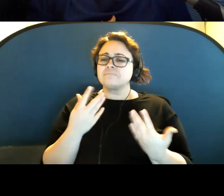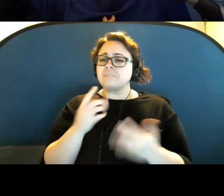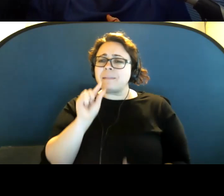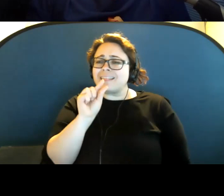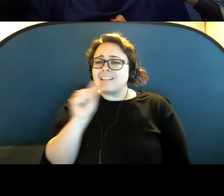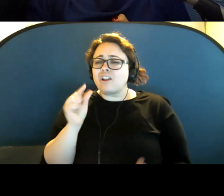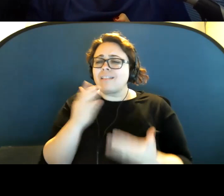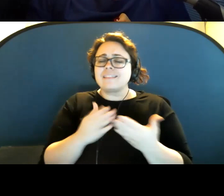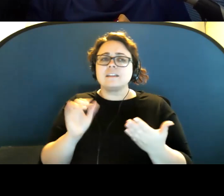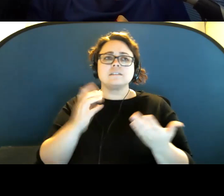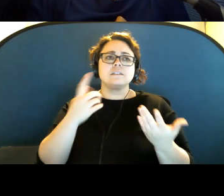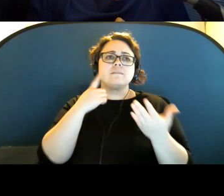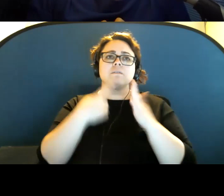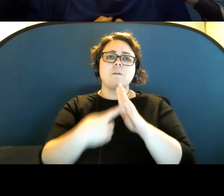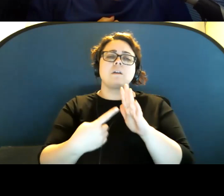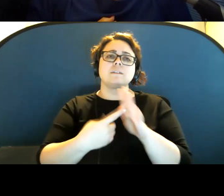like,